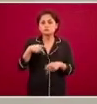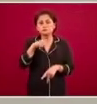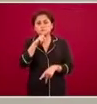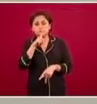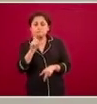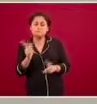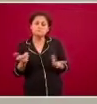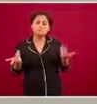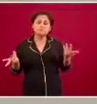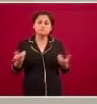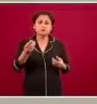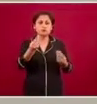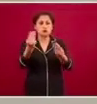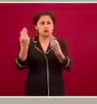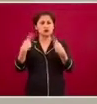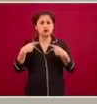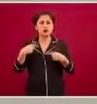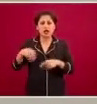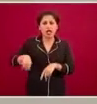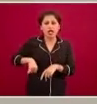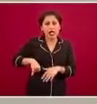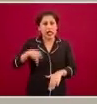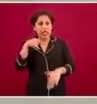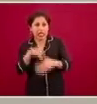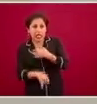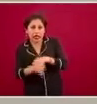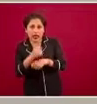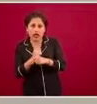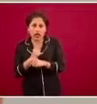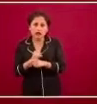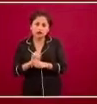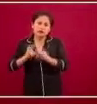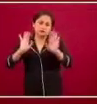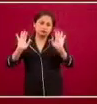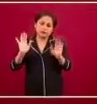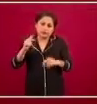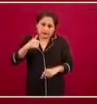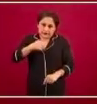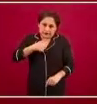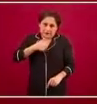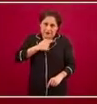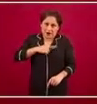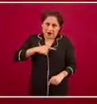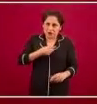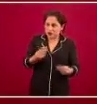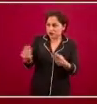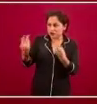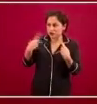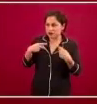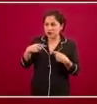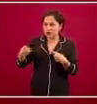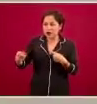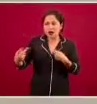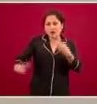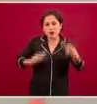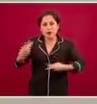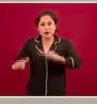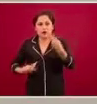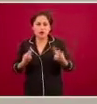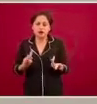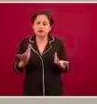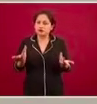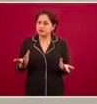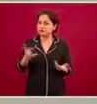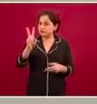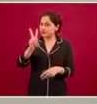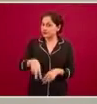to summarize because not everyone has the time or the disposition to get in depth into the